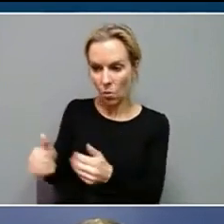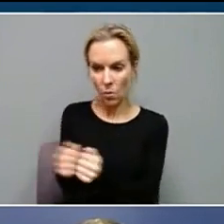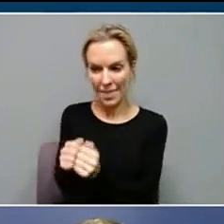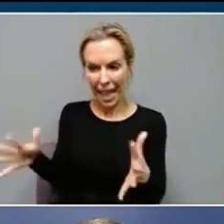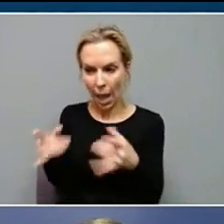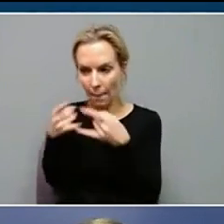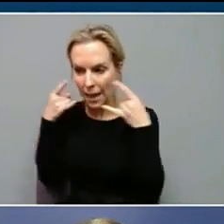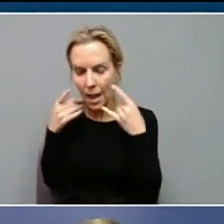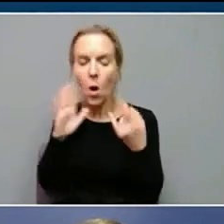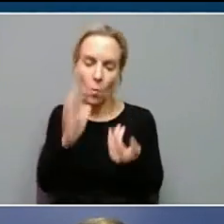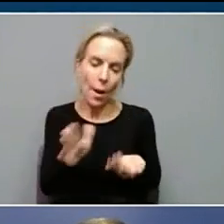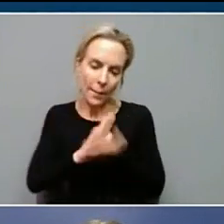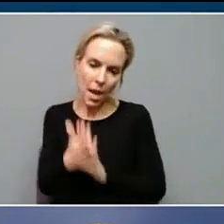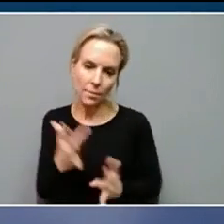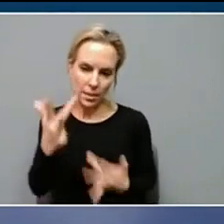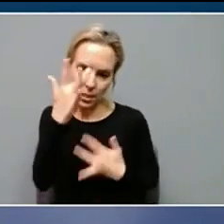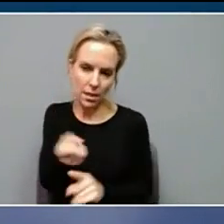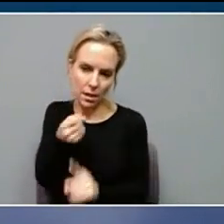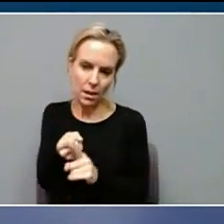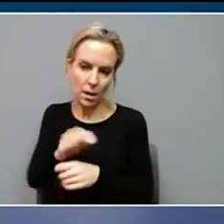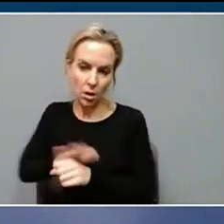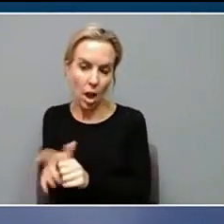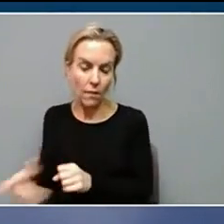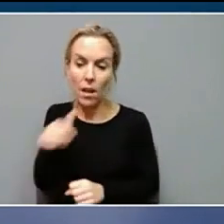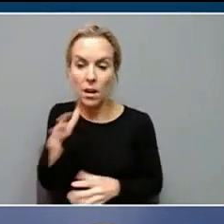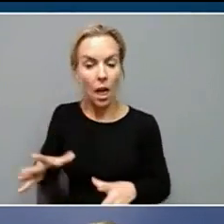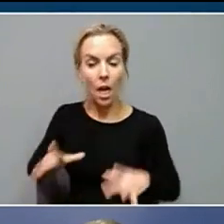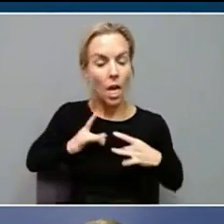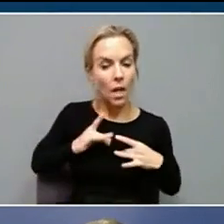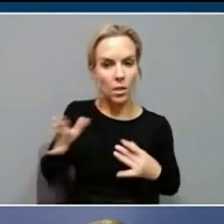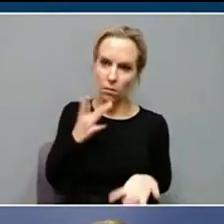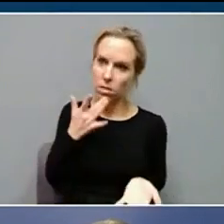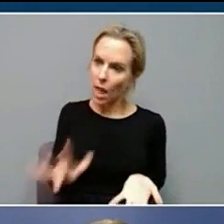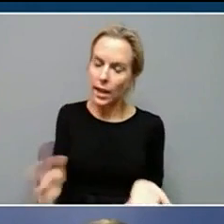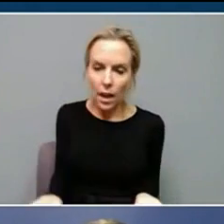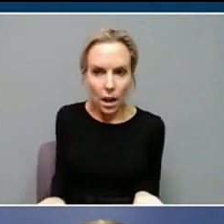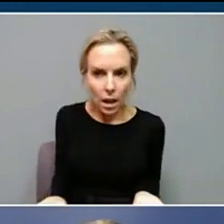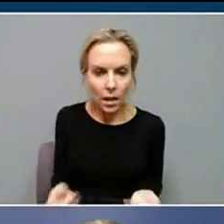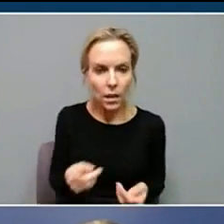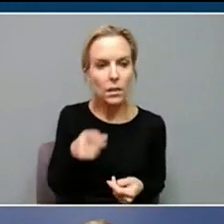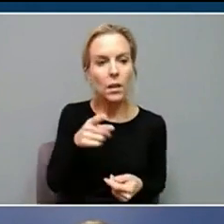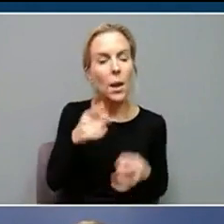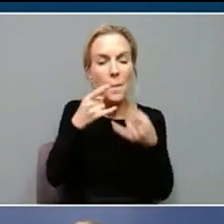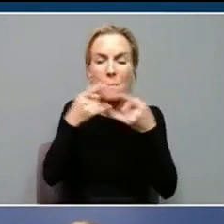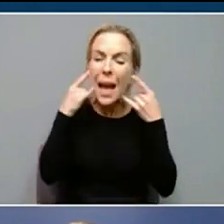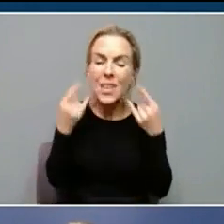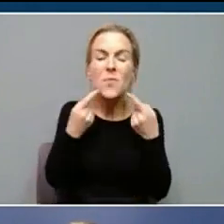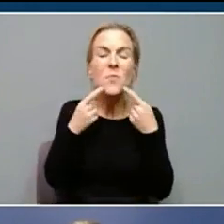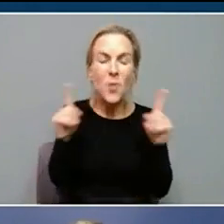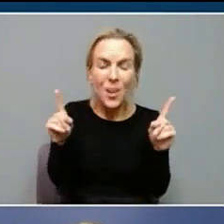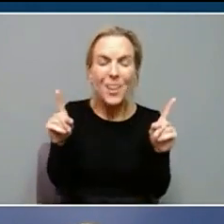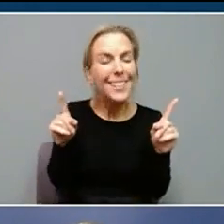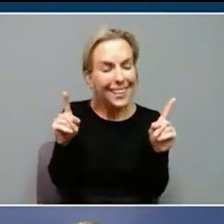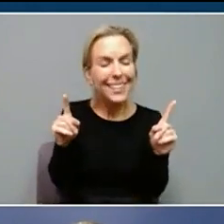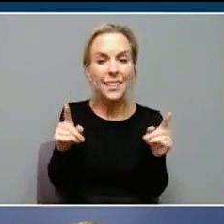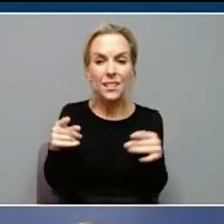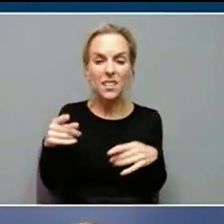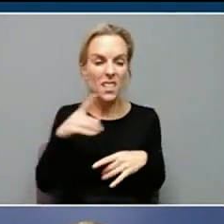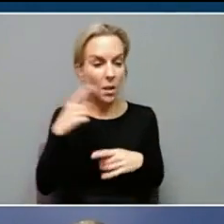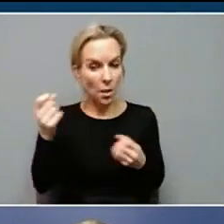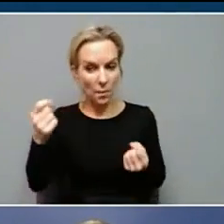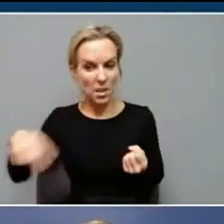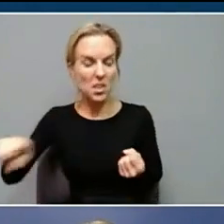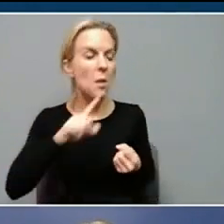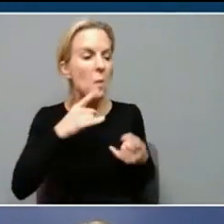COVID, or they're going to be darn lucky if they don't. And masks work. People tell you that masks don't work. That